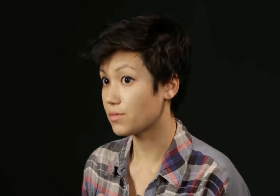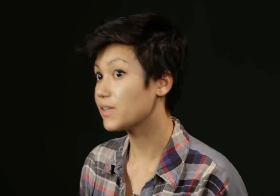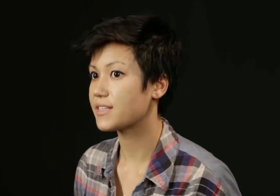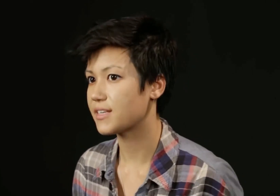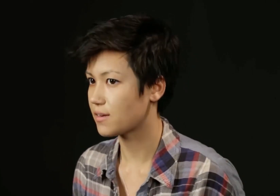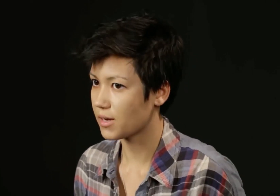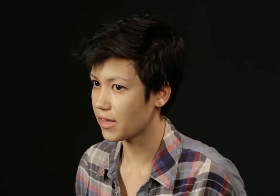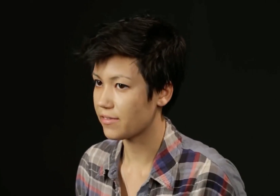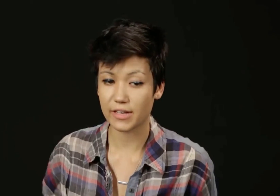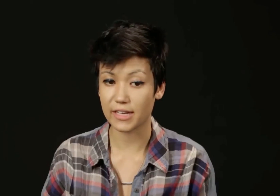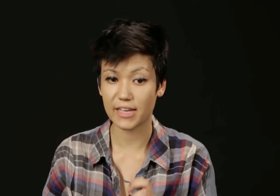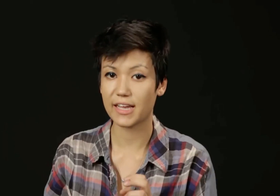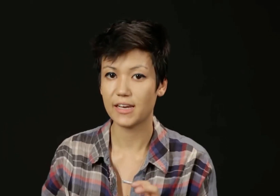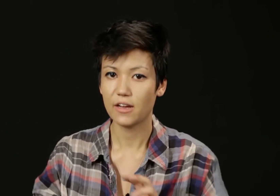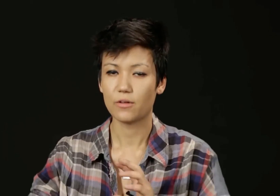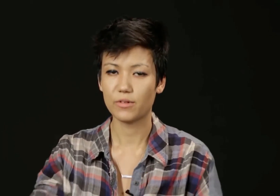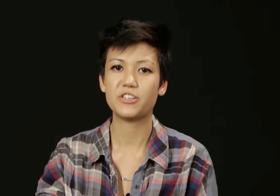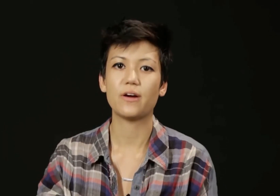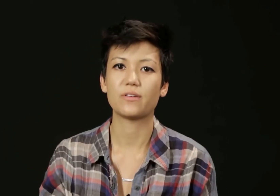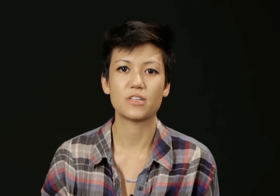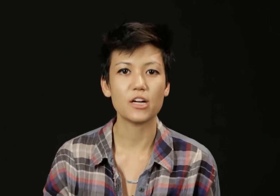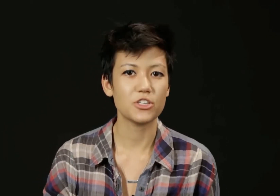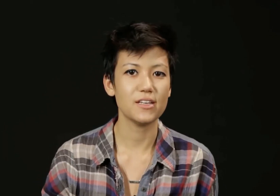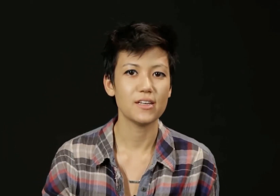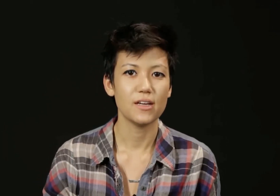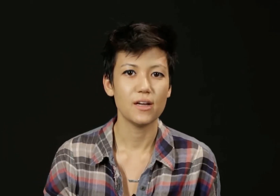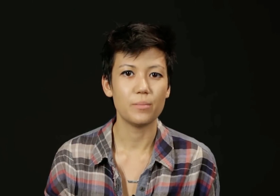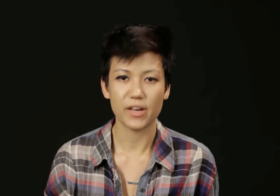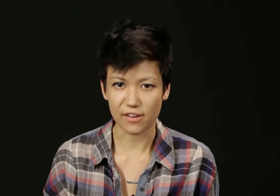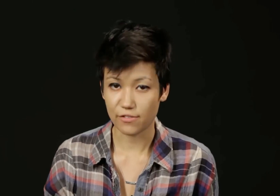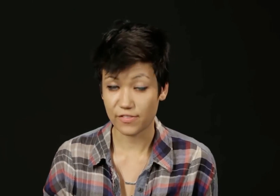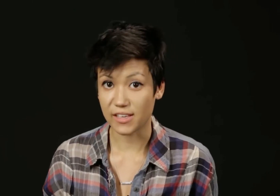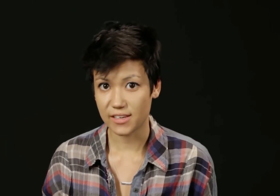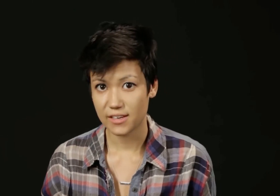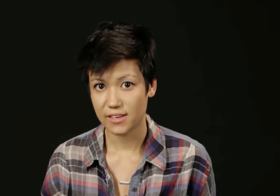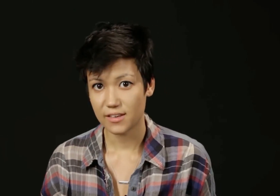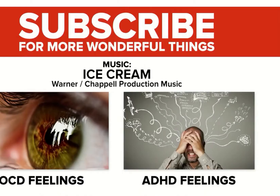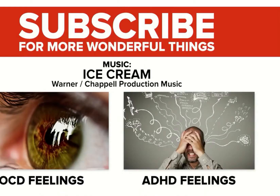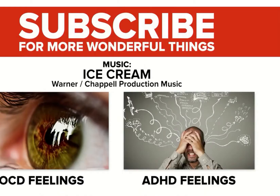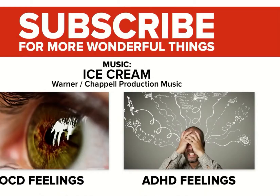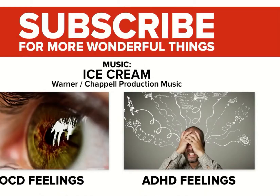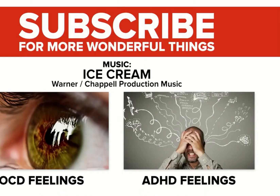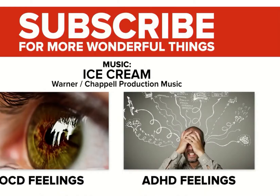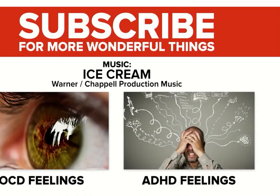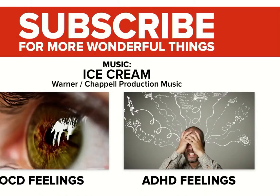is like the realest thing in my life. Like I can't reach out and touch it, but I can feel it.